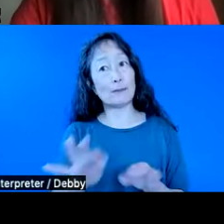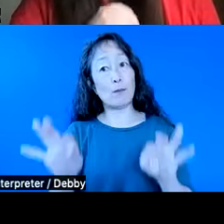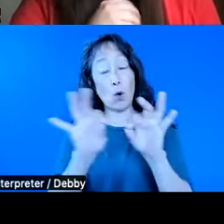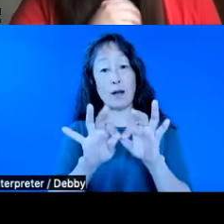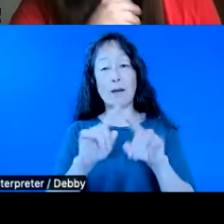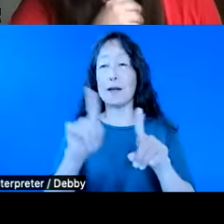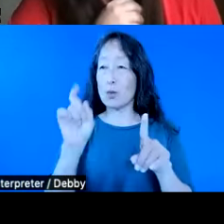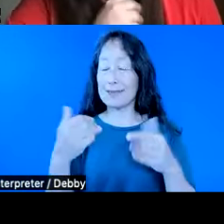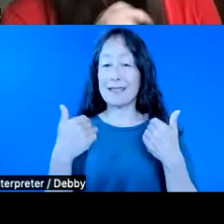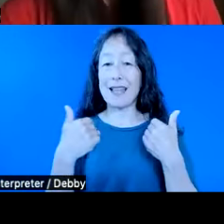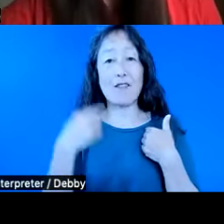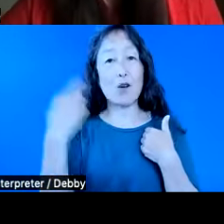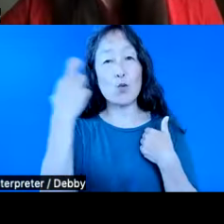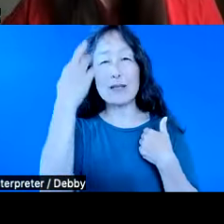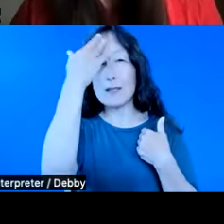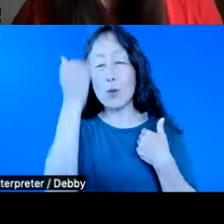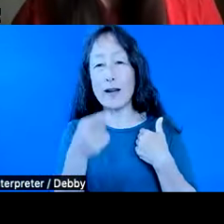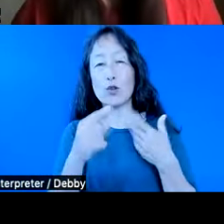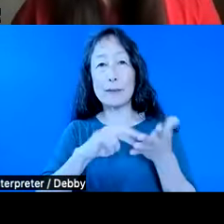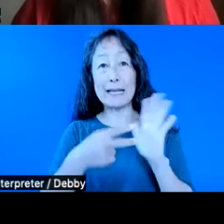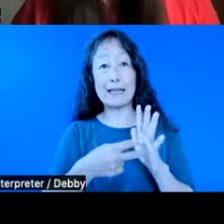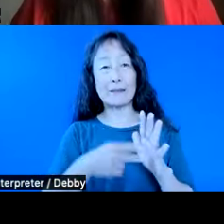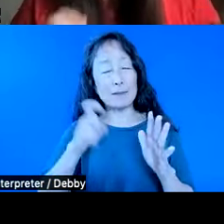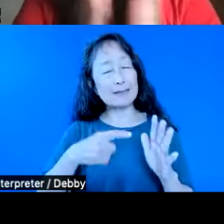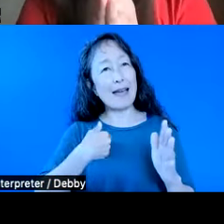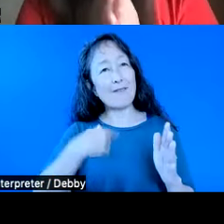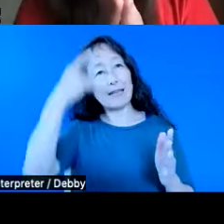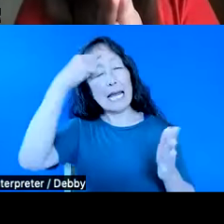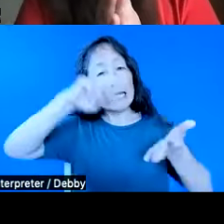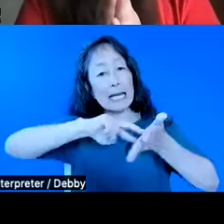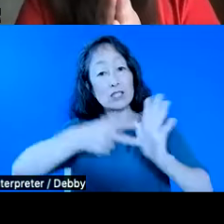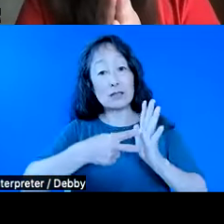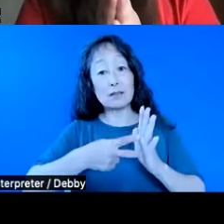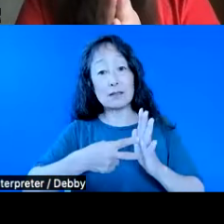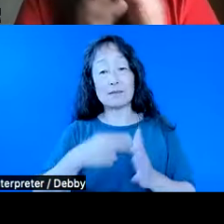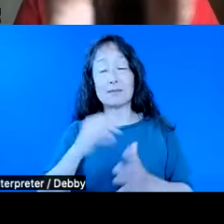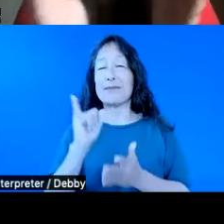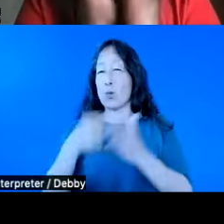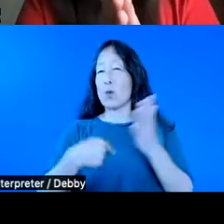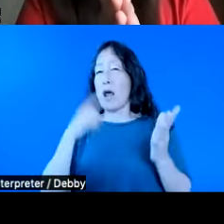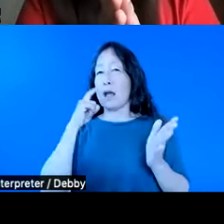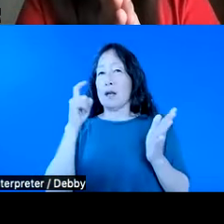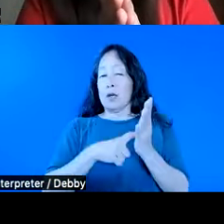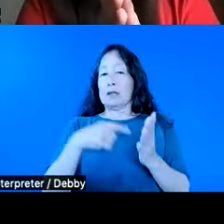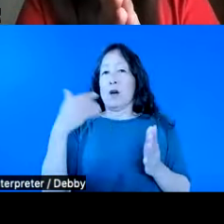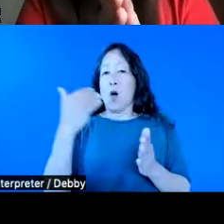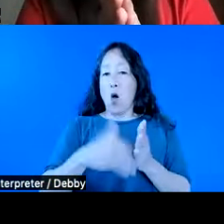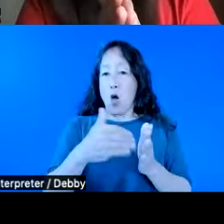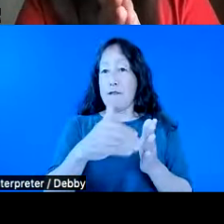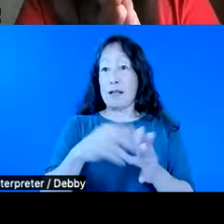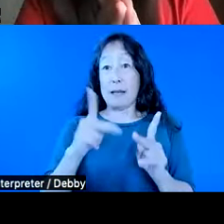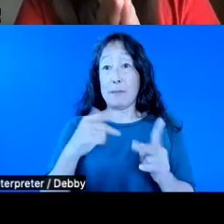that's the thing that I see most about SARTs is that people have really good individual relationships or even system to system